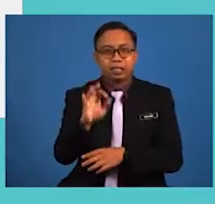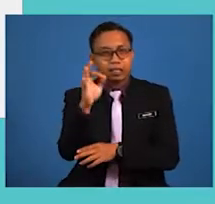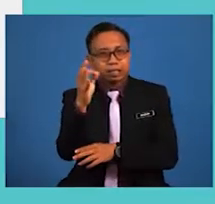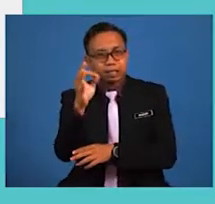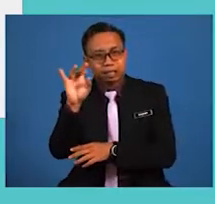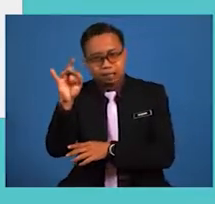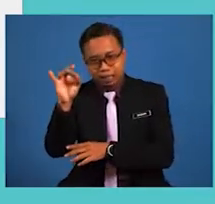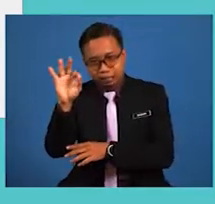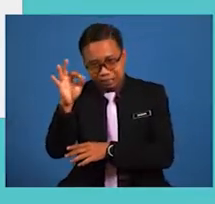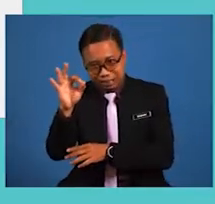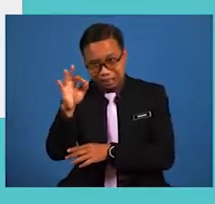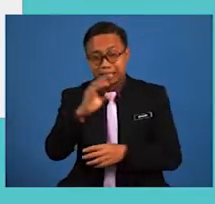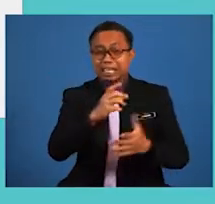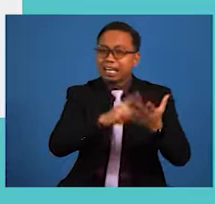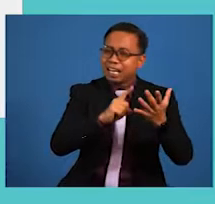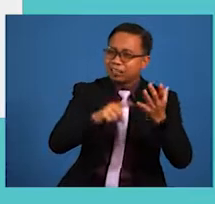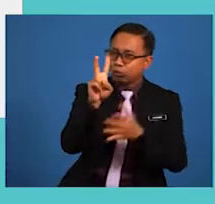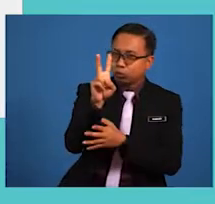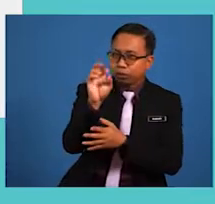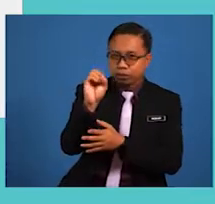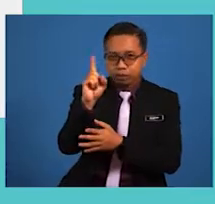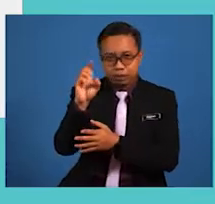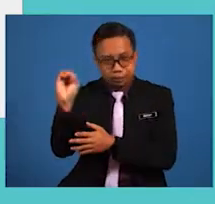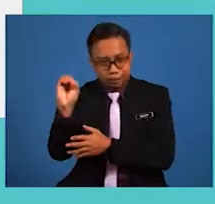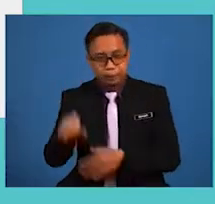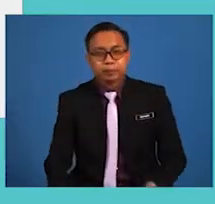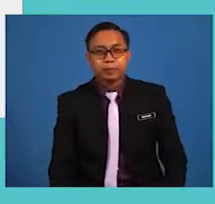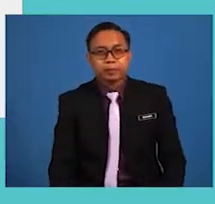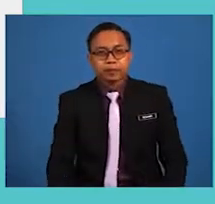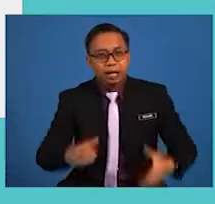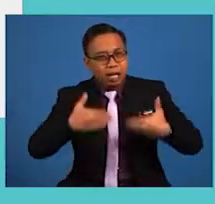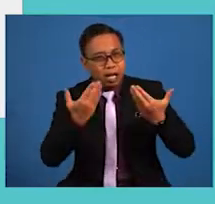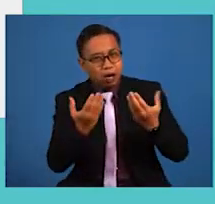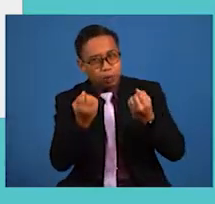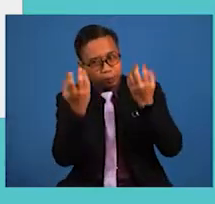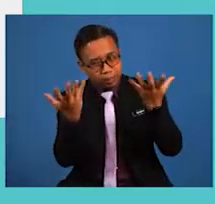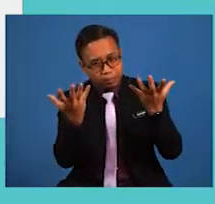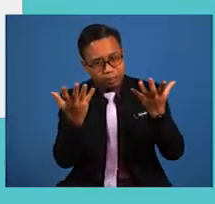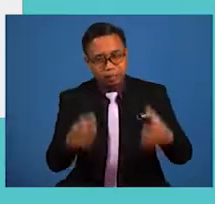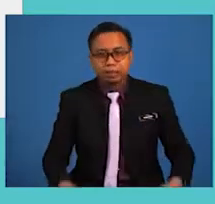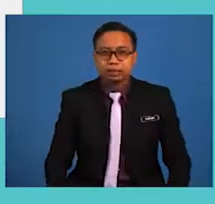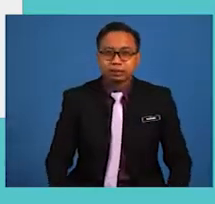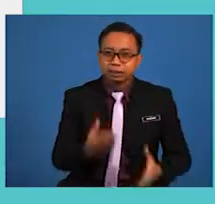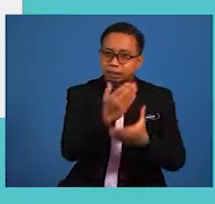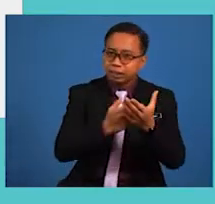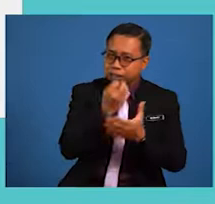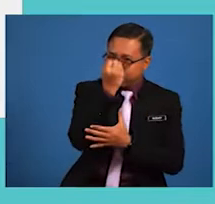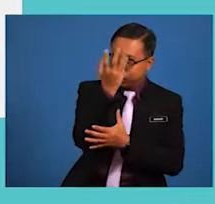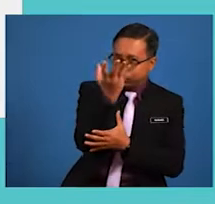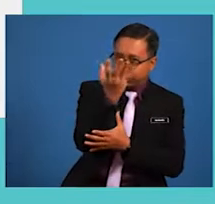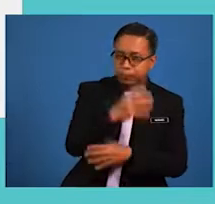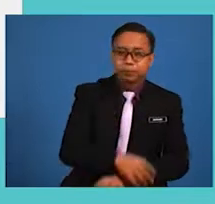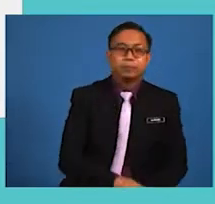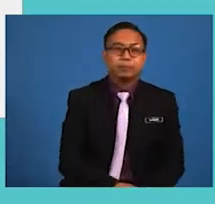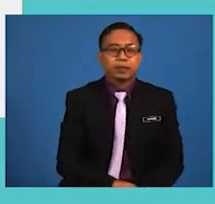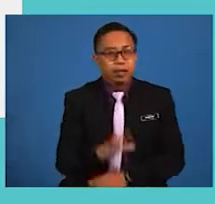and finally 2010. How many segments of time frame are mentioned? There